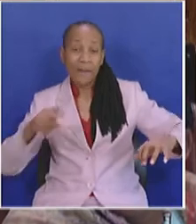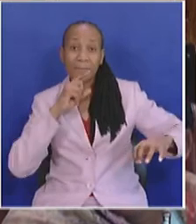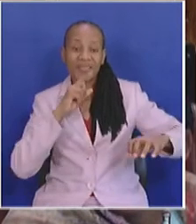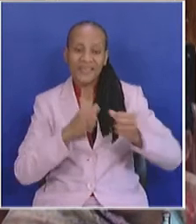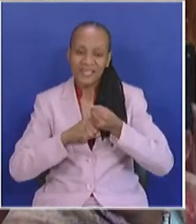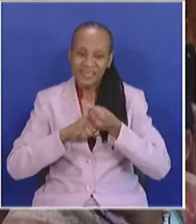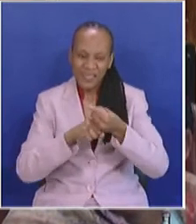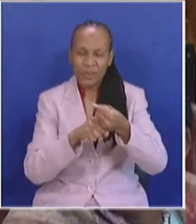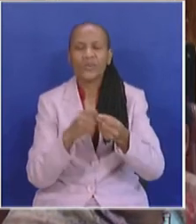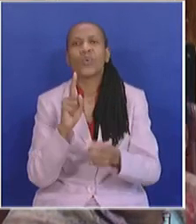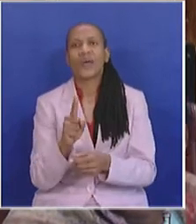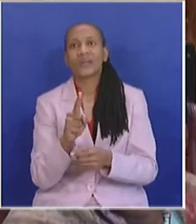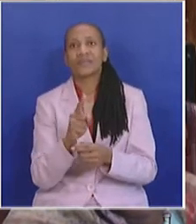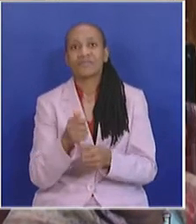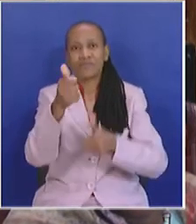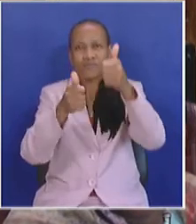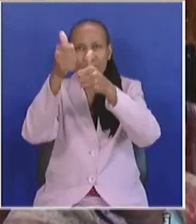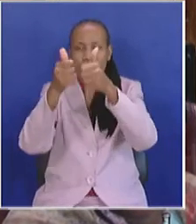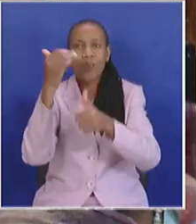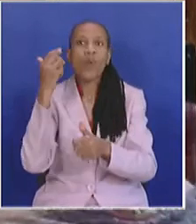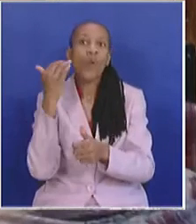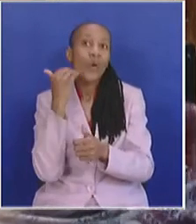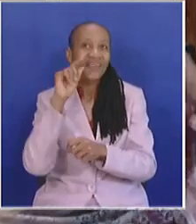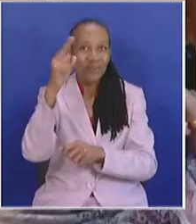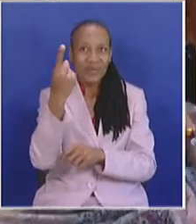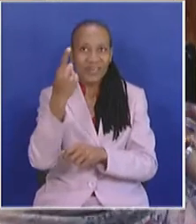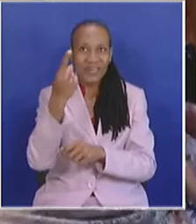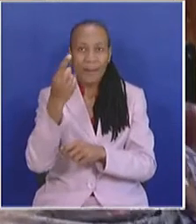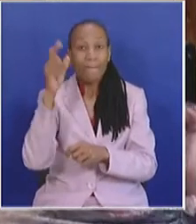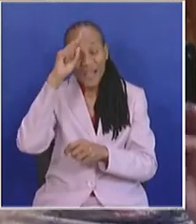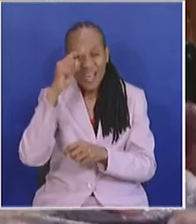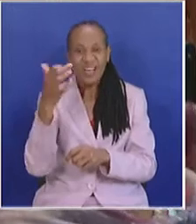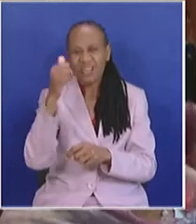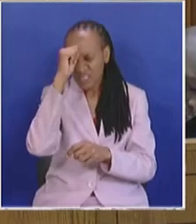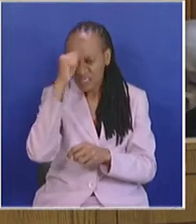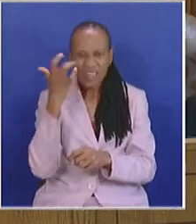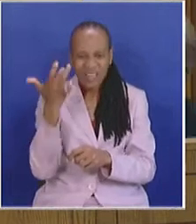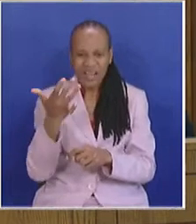our people from senior management positions. I so move, Chairperson.